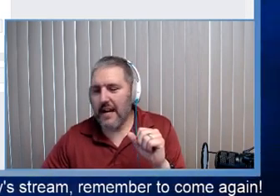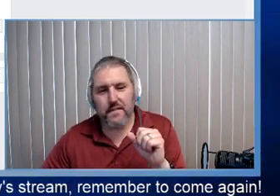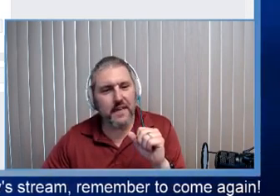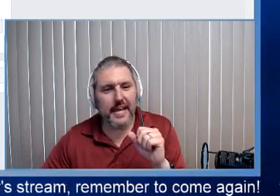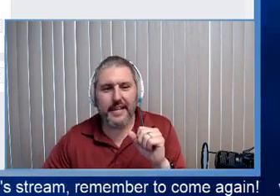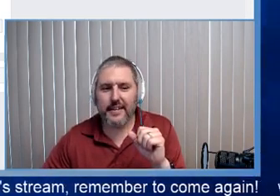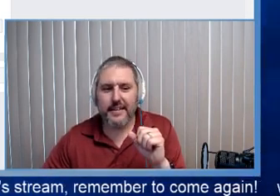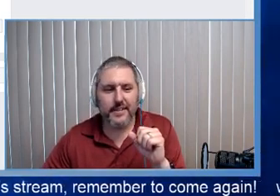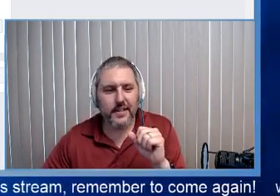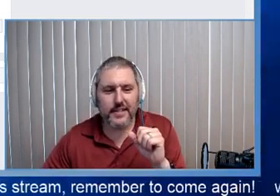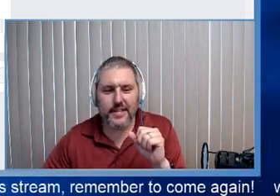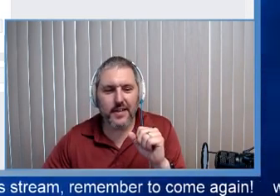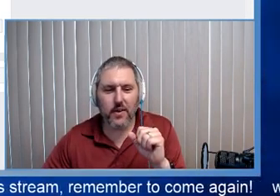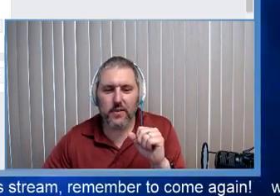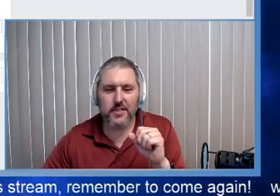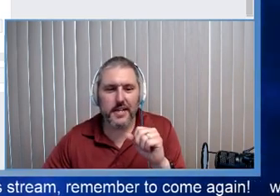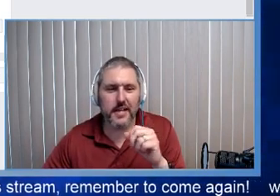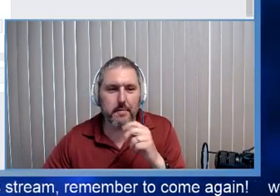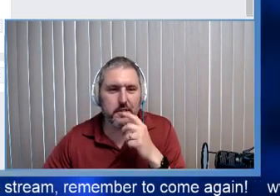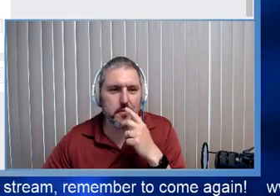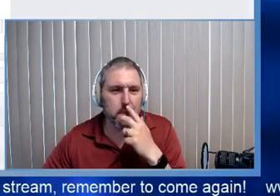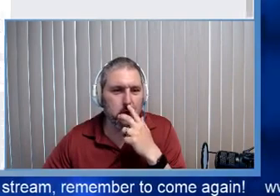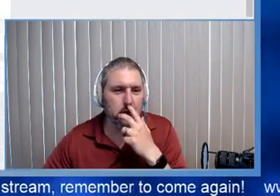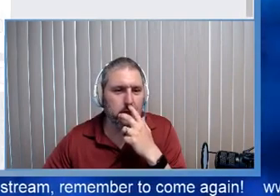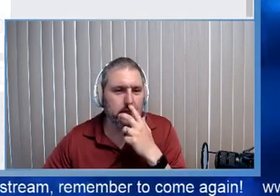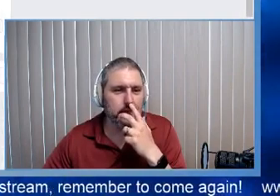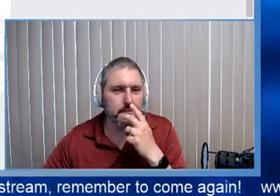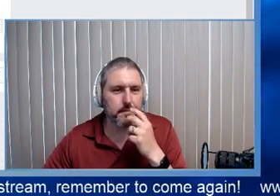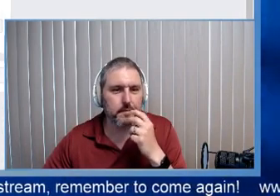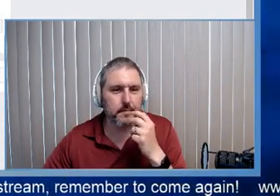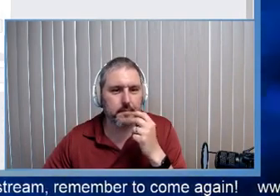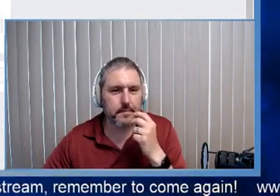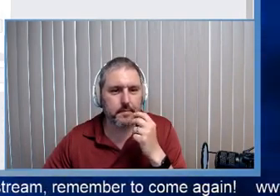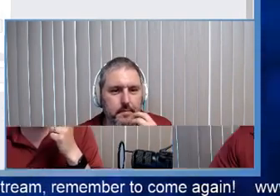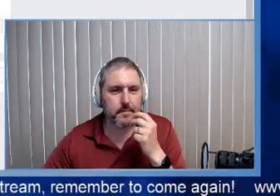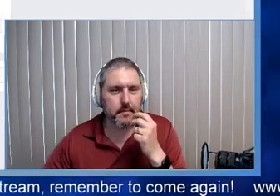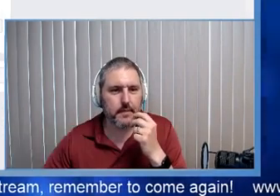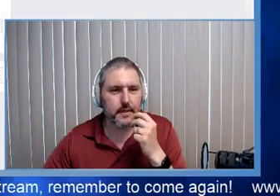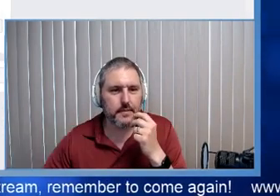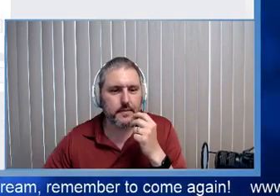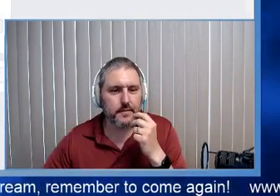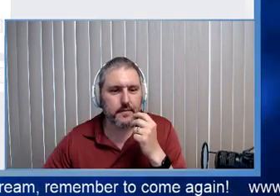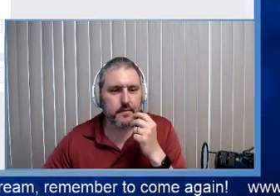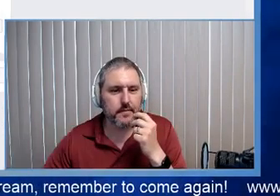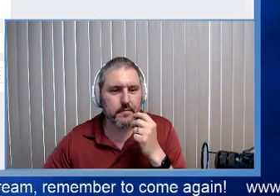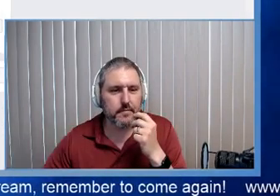Yeah, it's not fake. You can see the whole city up in smoke.